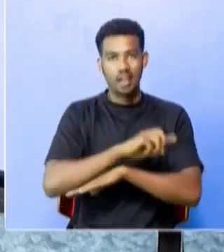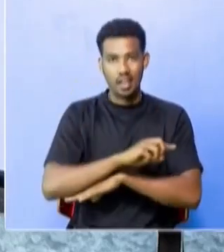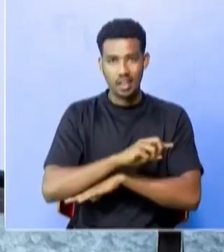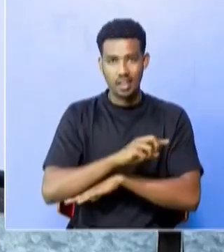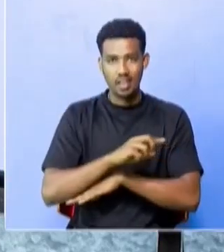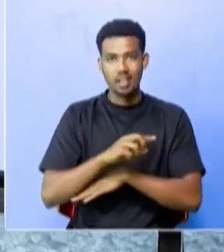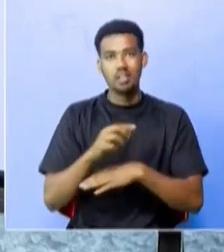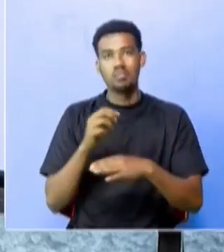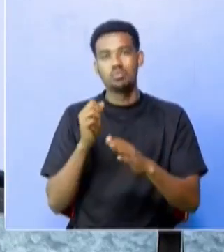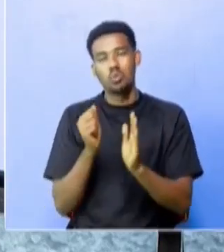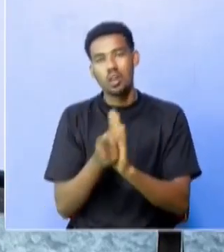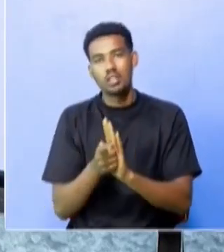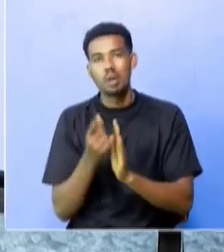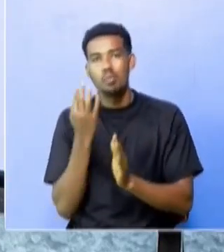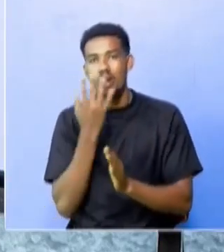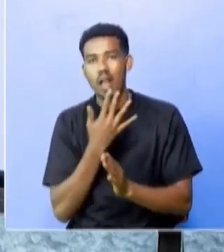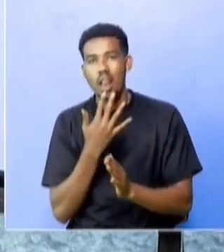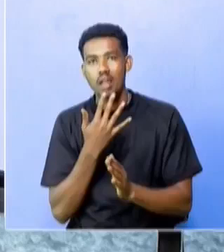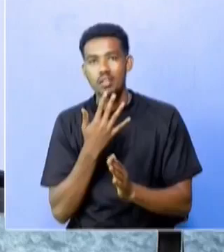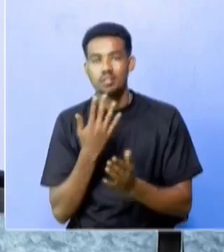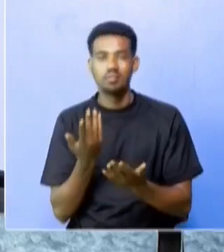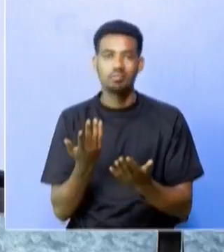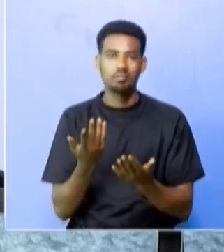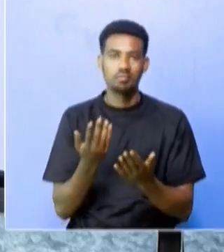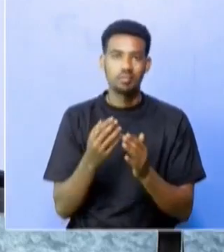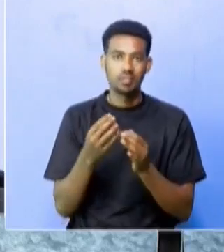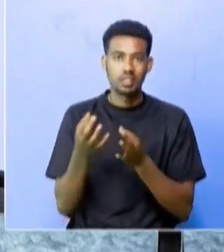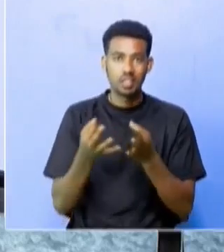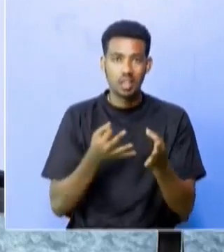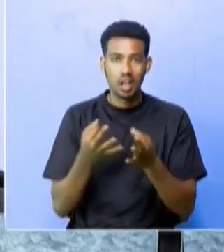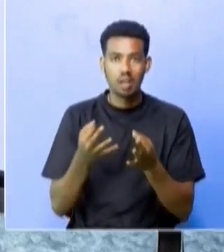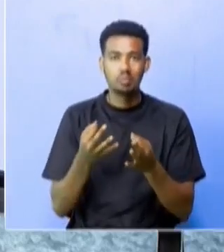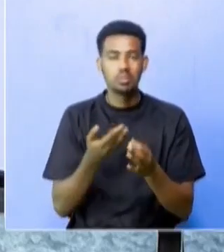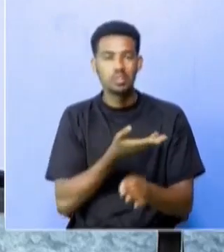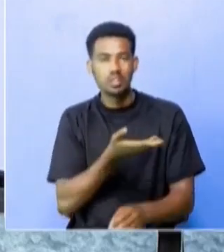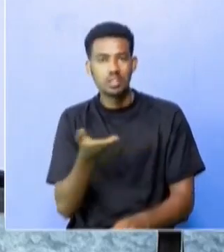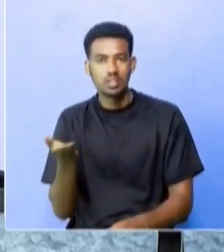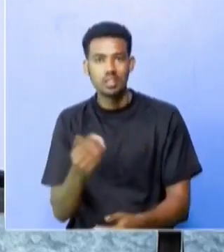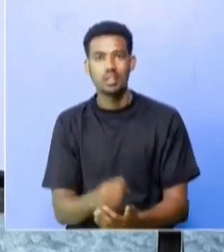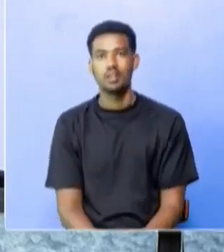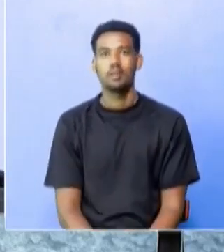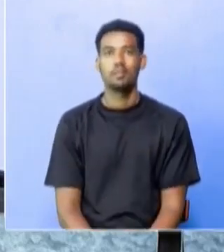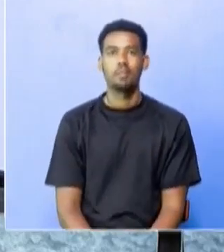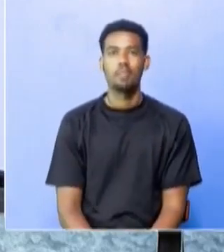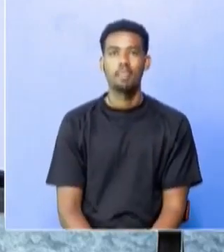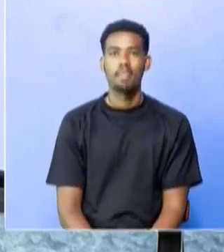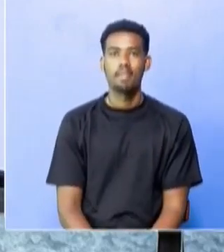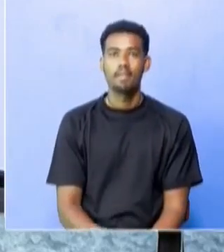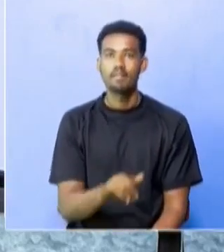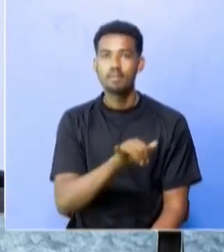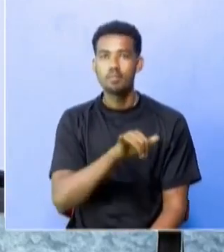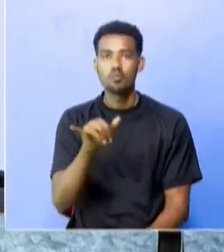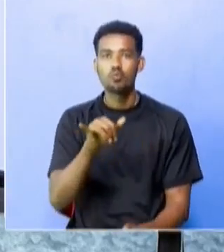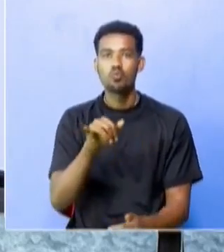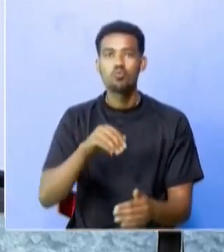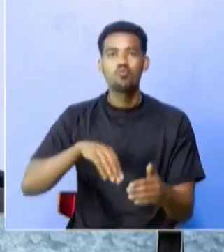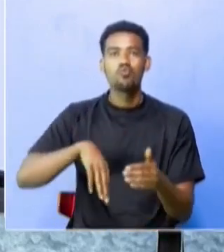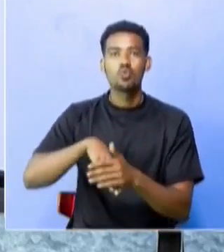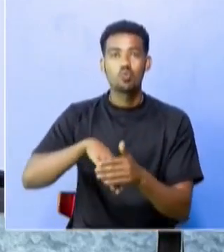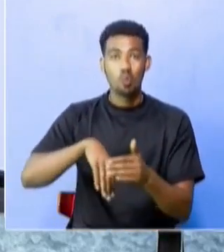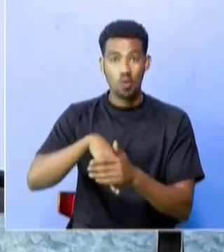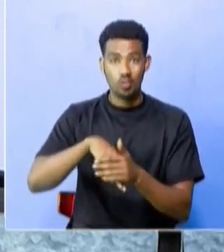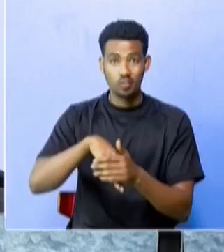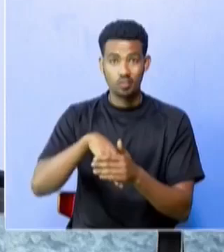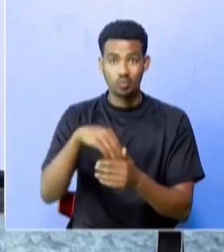color adjective that describe the thing. And also, like foot, ball, this